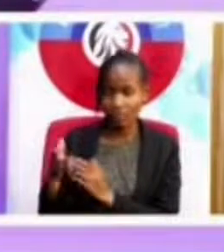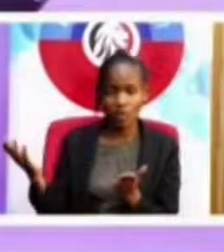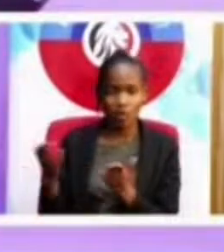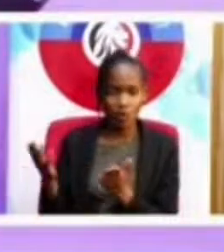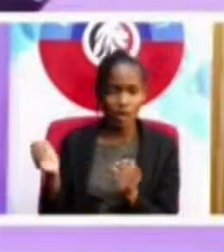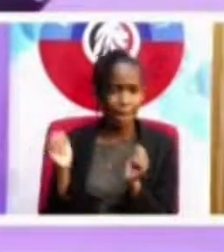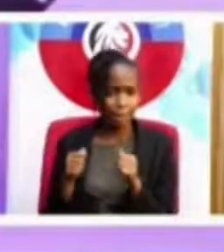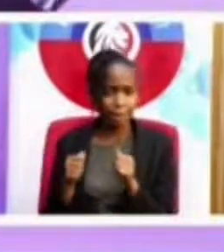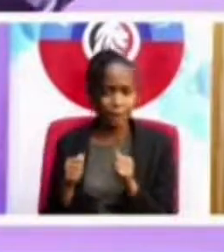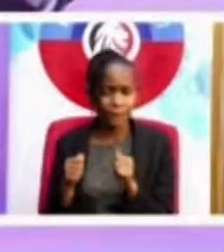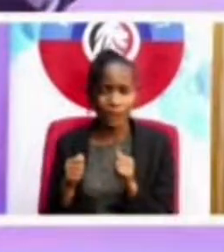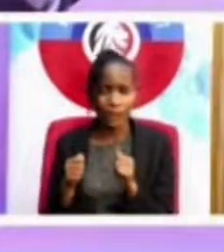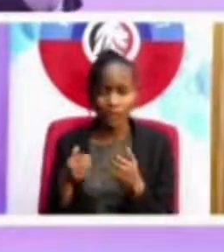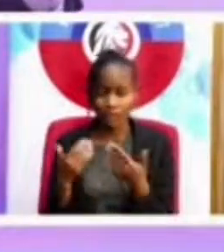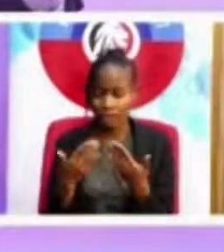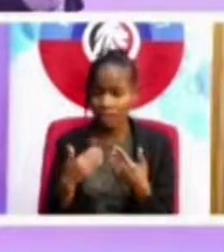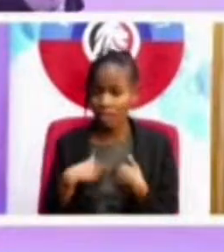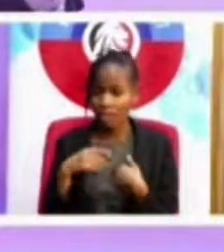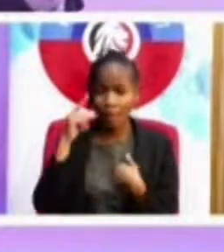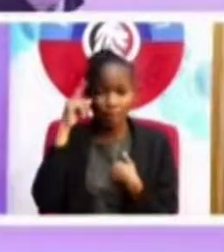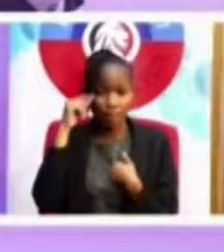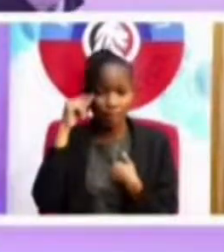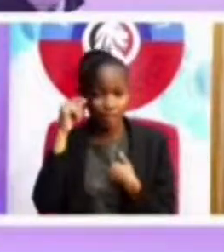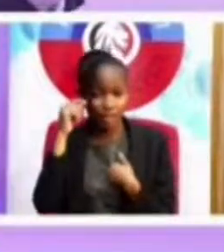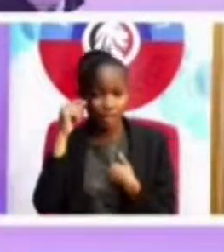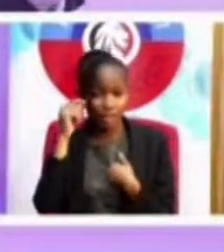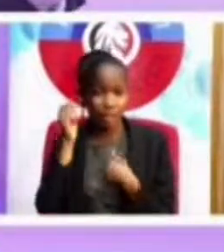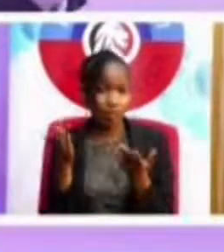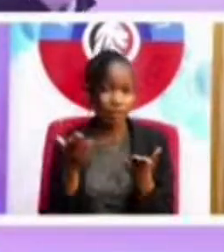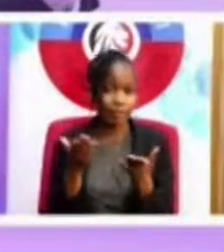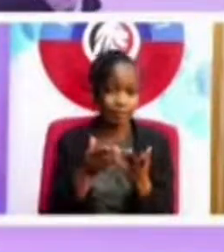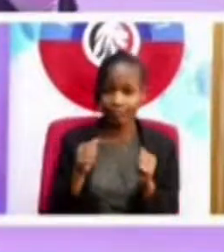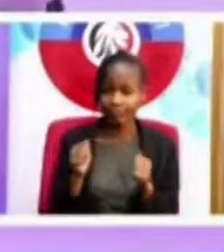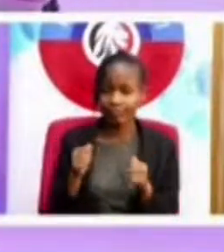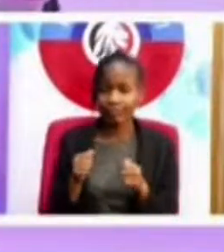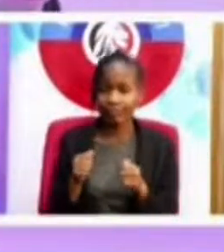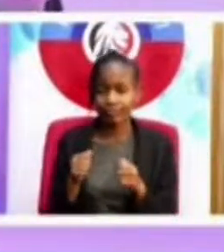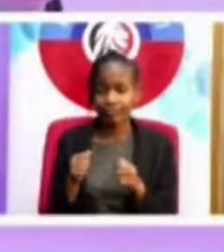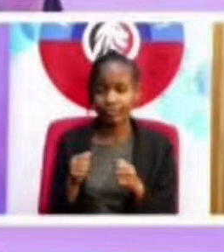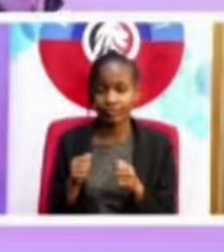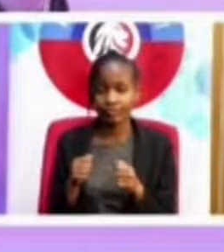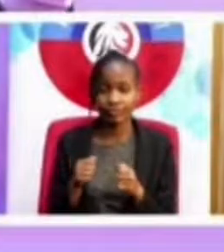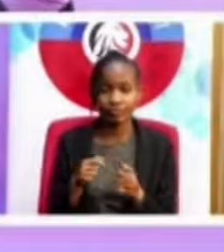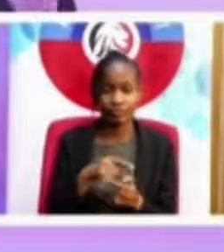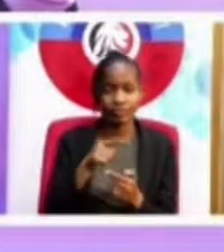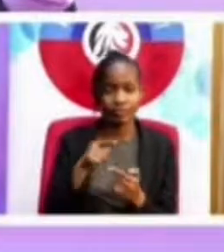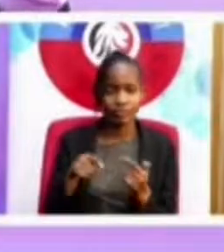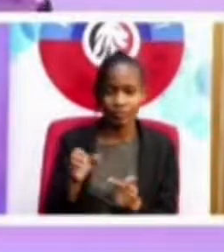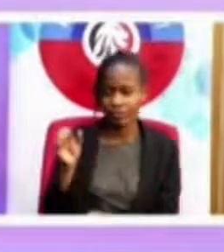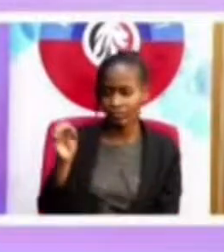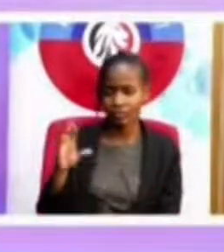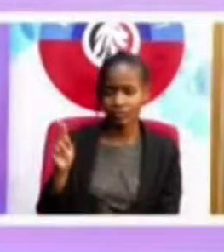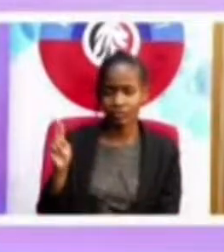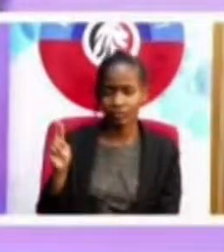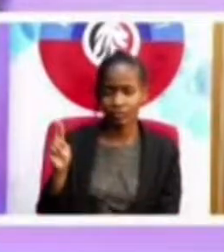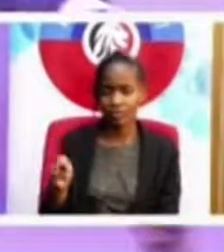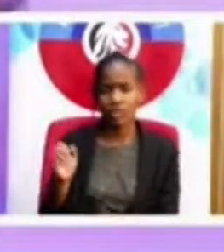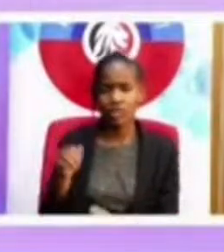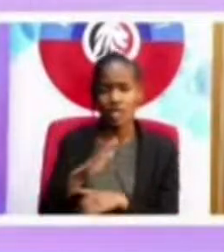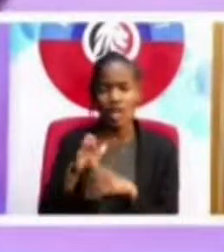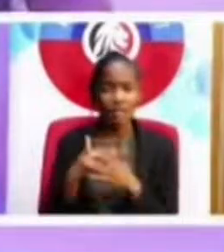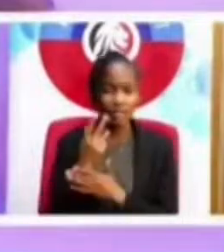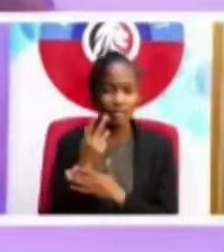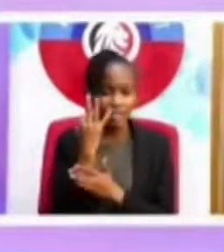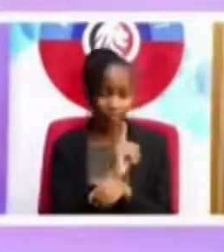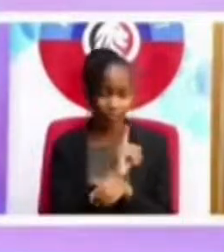we have a rail scanner in Mombasa where you load the train and it can scan all the containers in 3 minutes as the